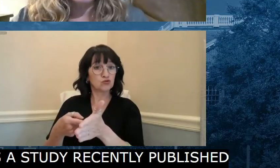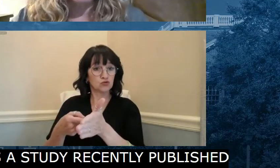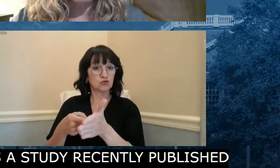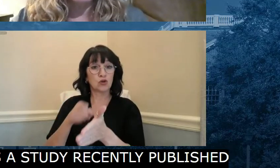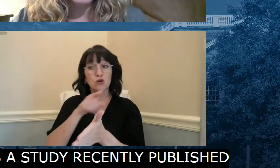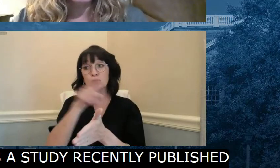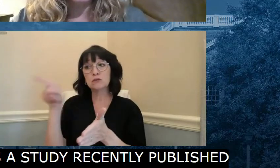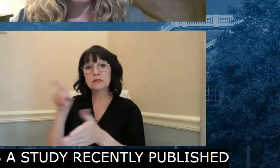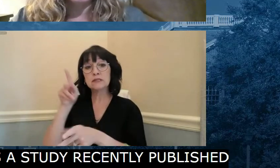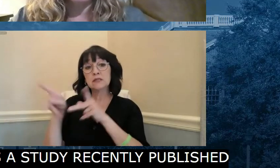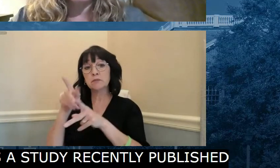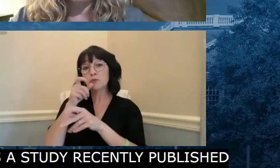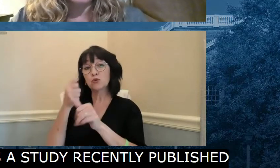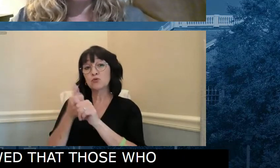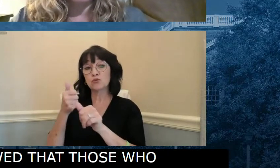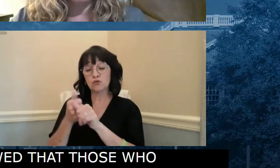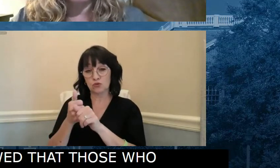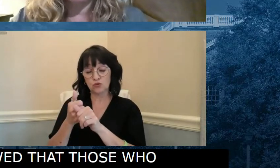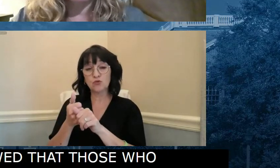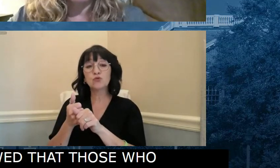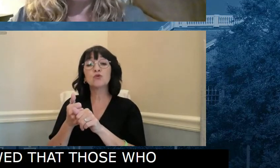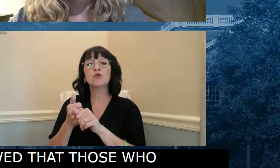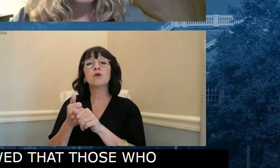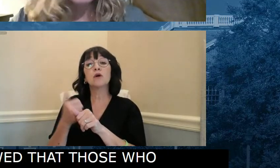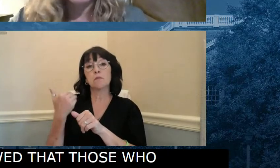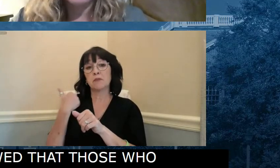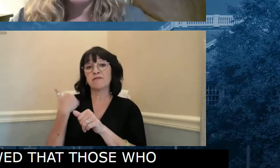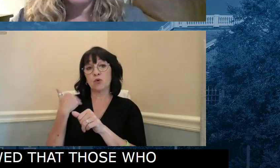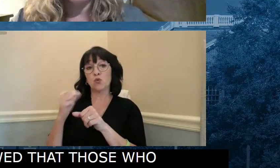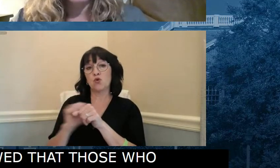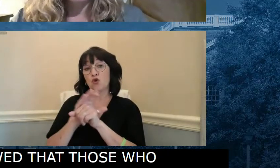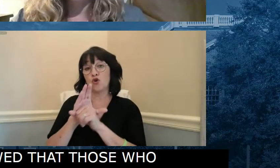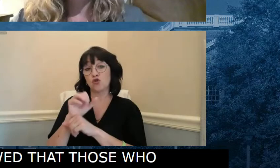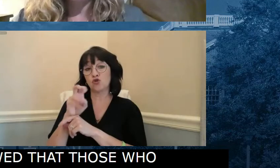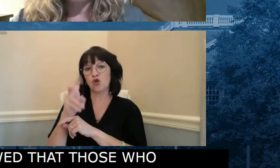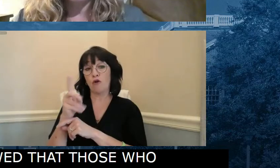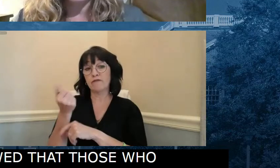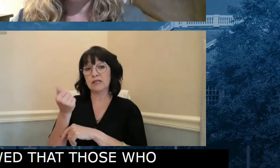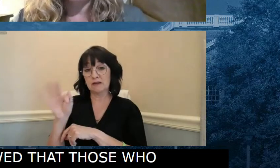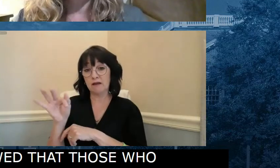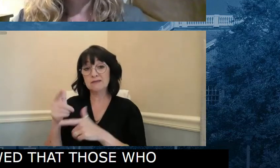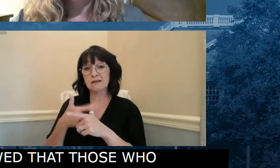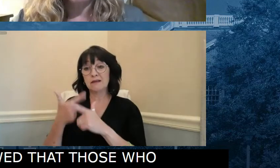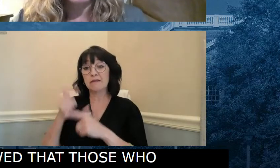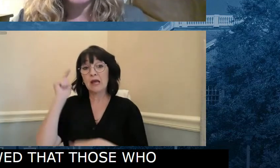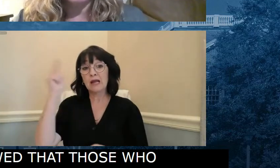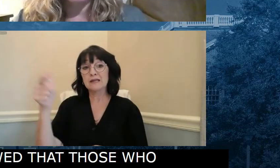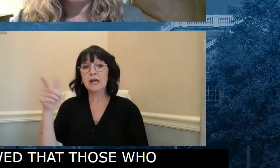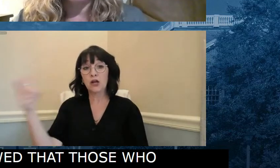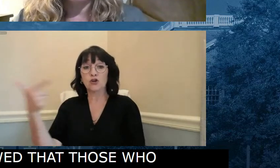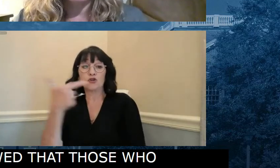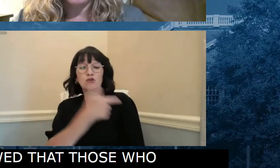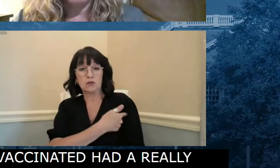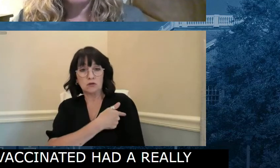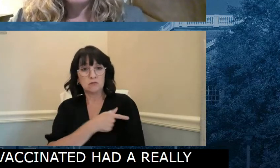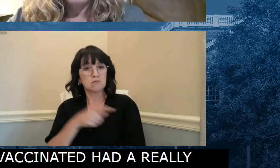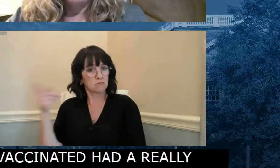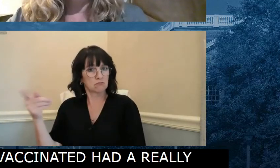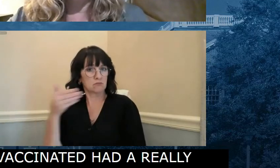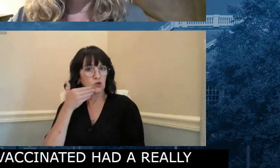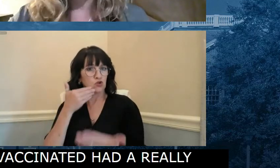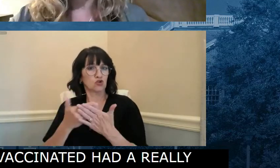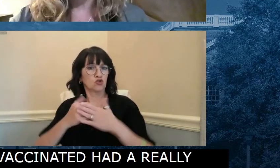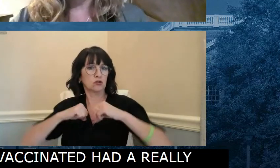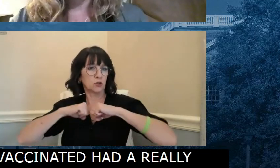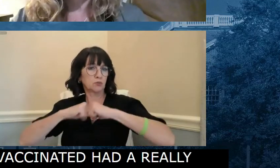previously had COVID-19 and then got vaccinated had a really good immune response. And so